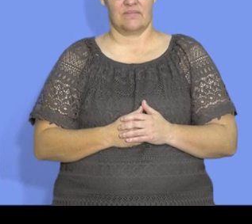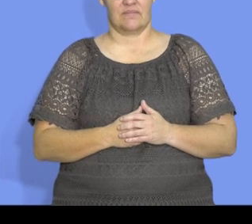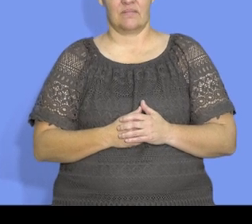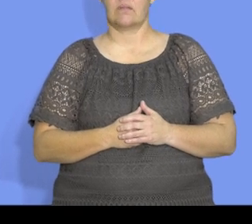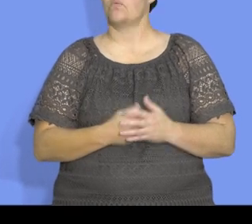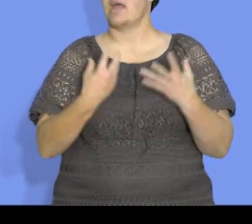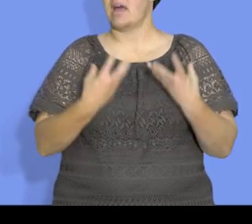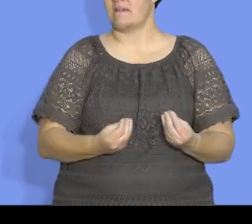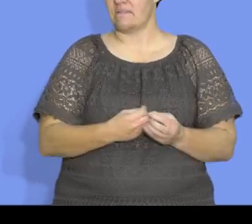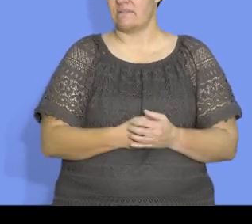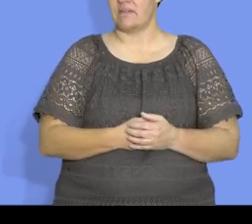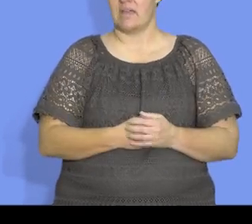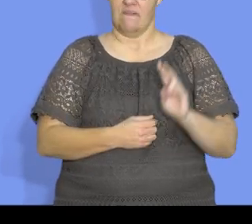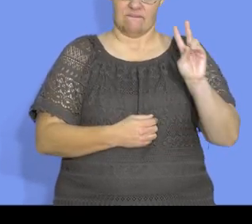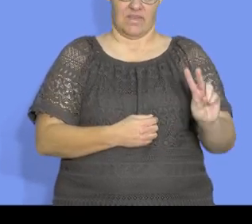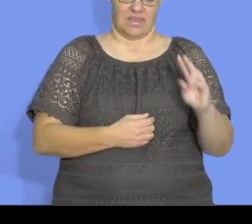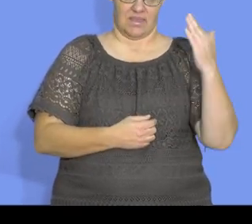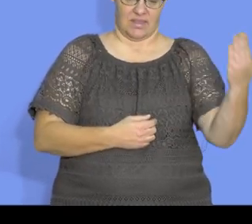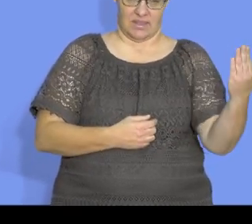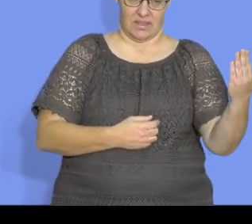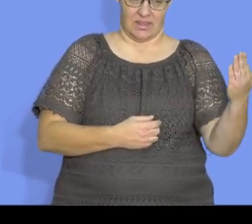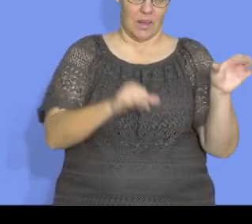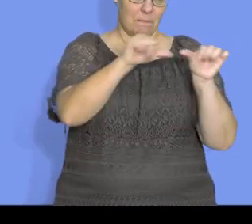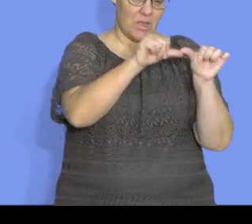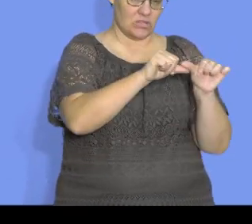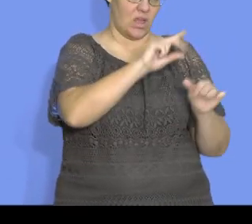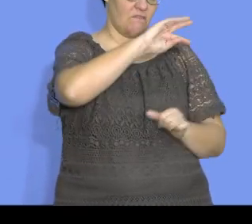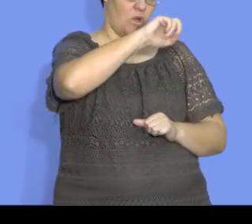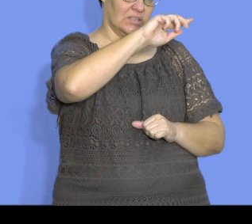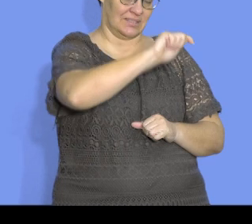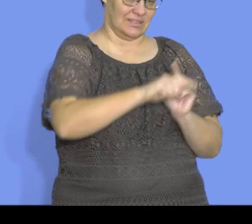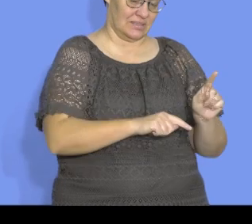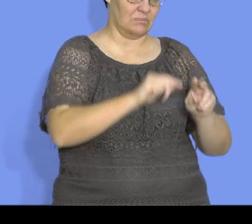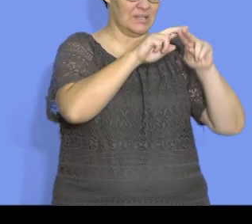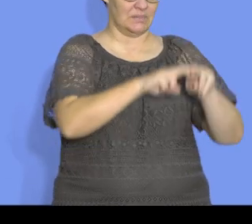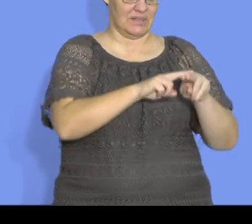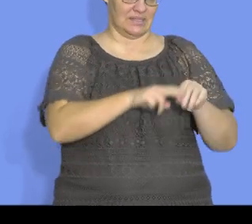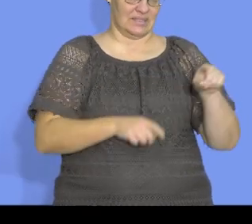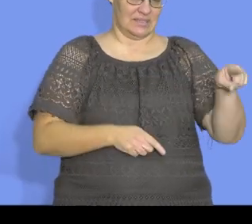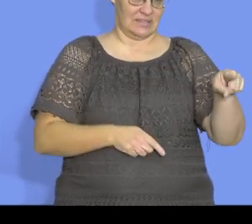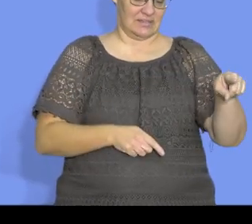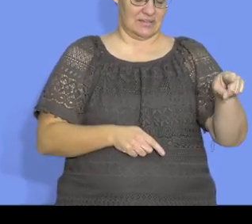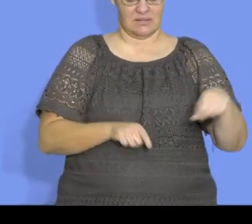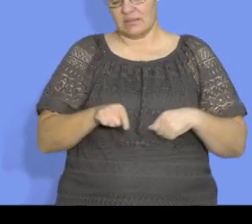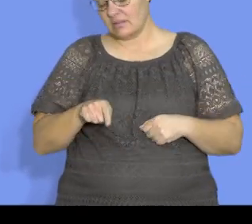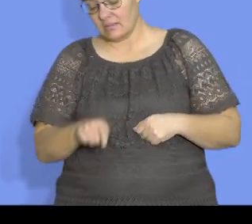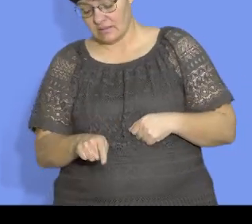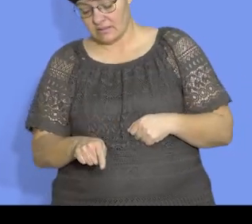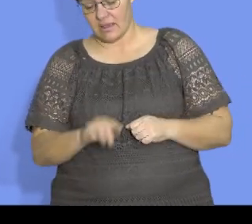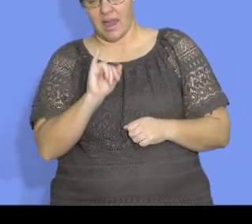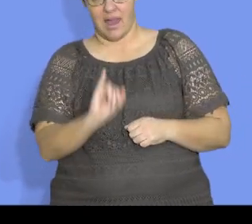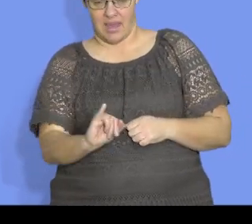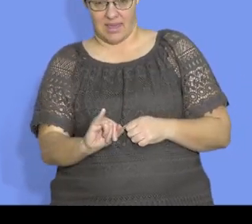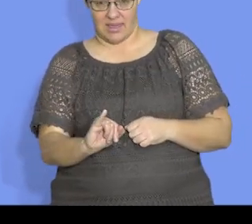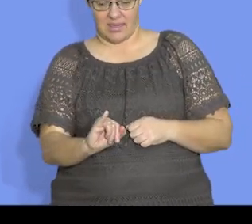If we have the V measured in volts, that is the dependent variable, and we have